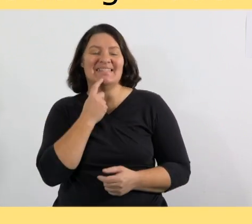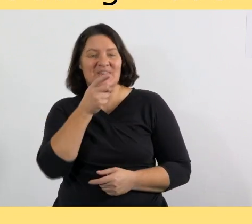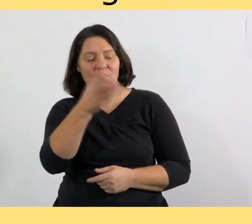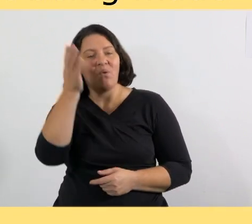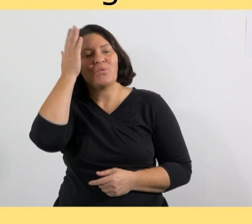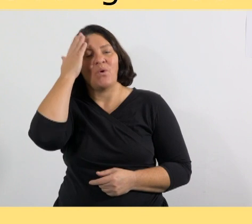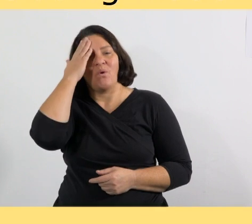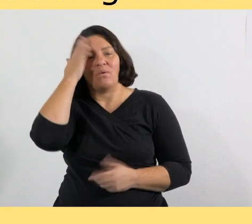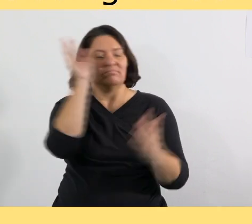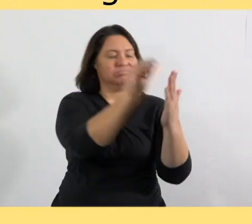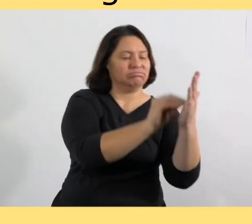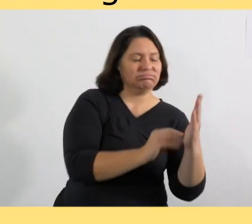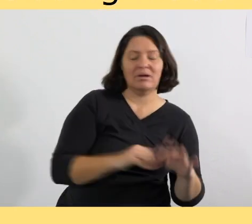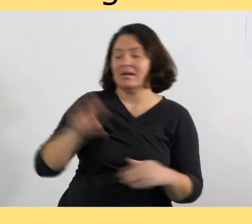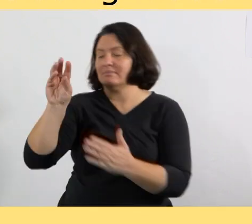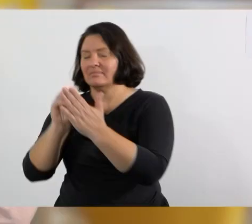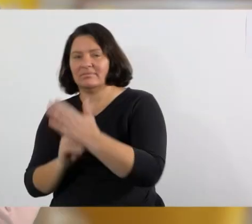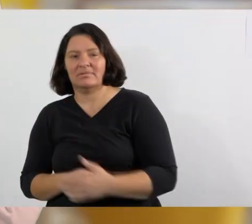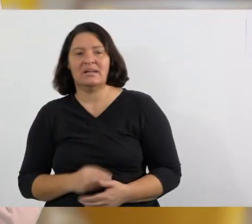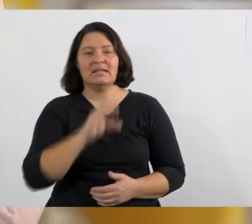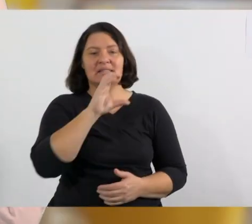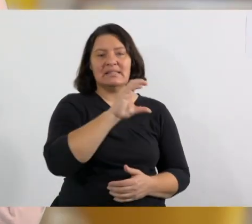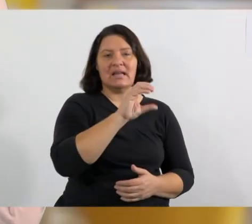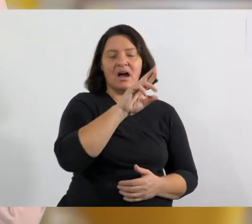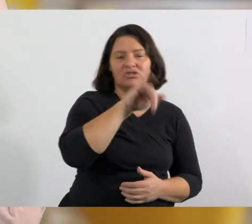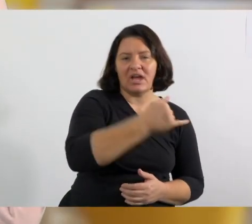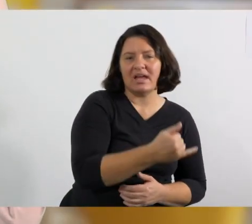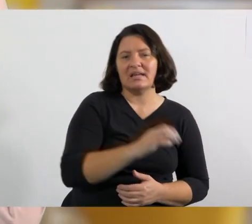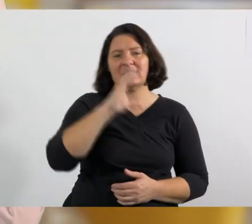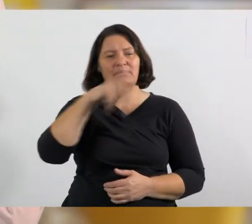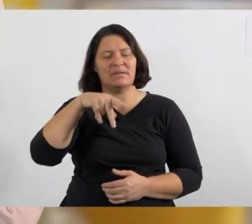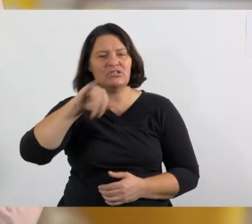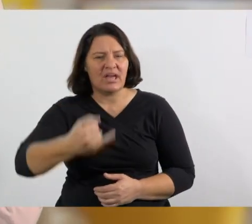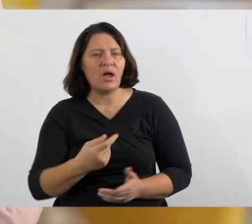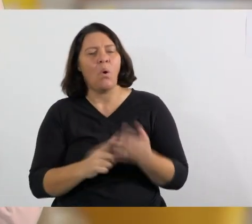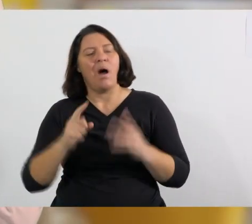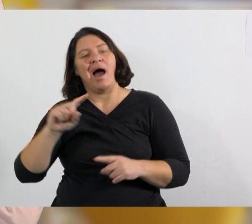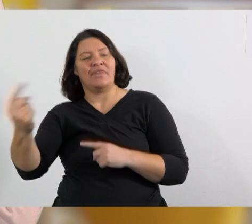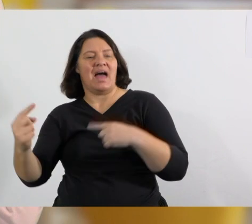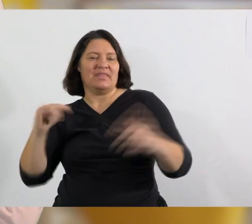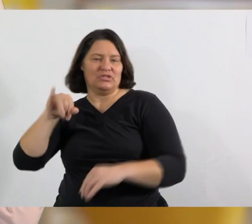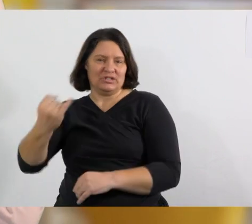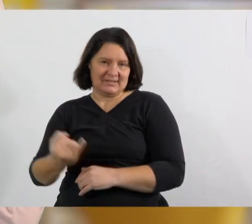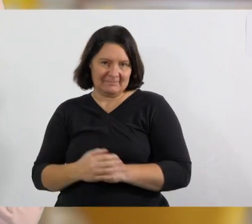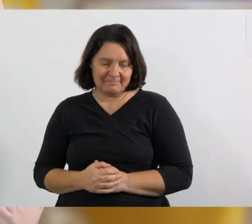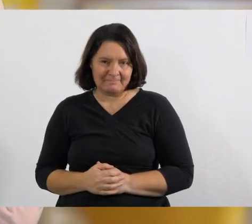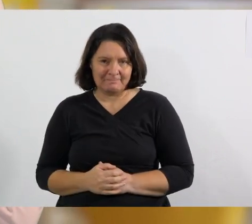CPJ, or you record it in the other credit journals? Let us go for an ad break. See you shortly.